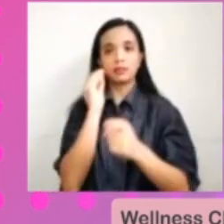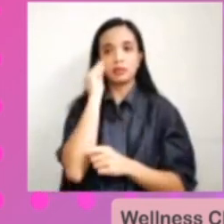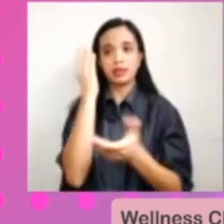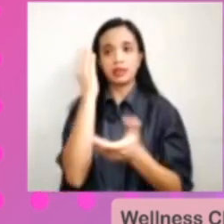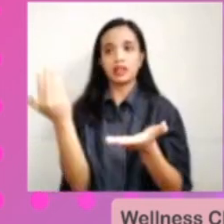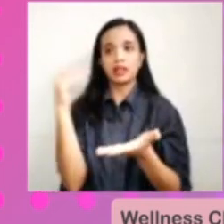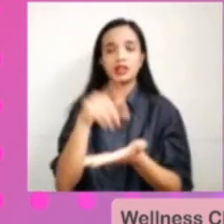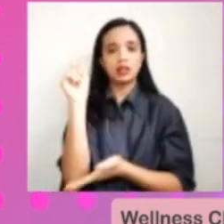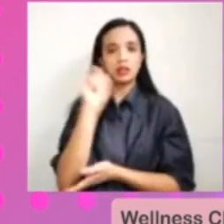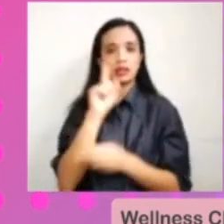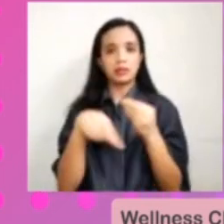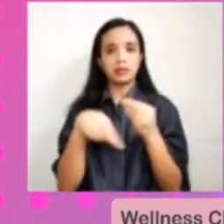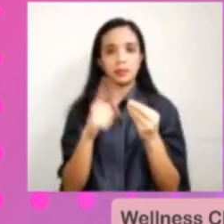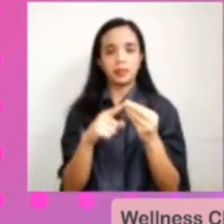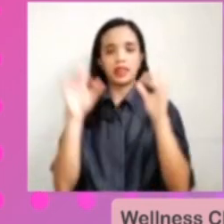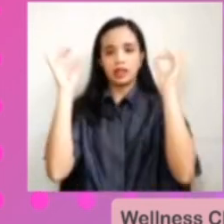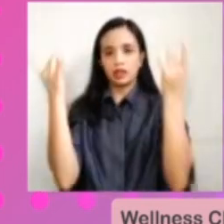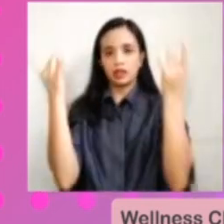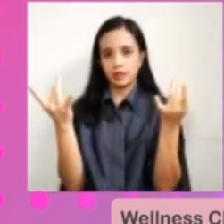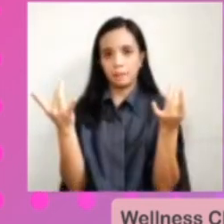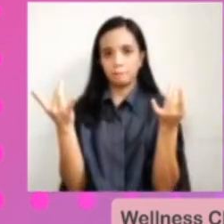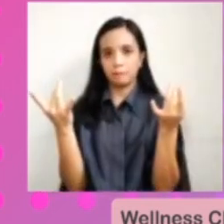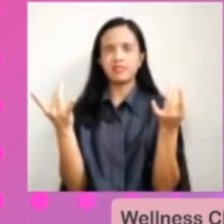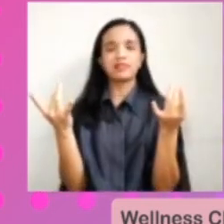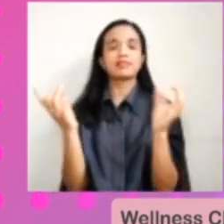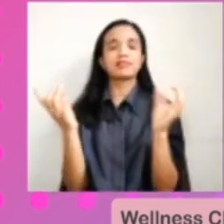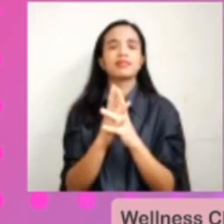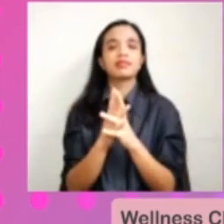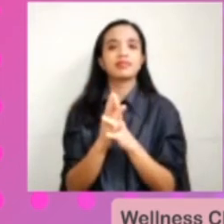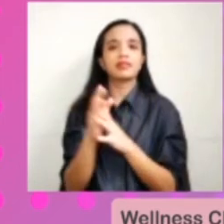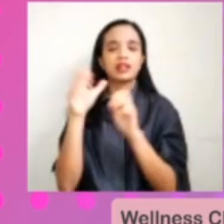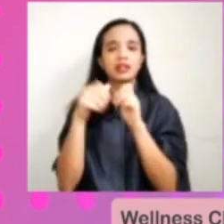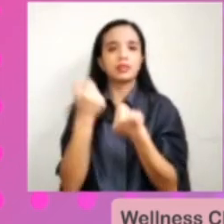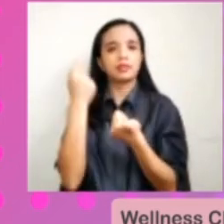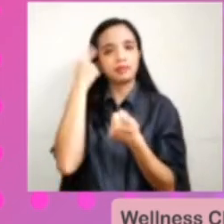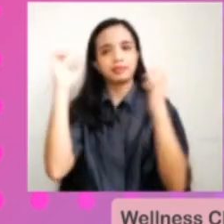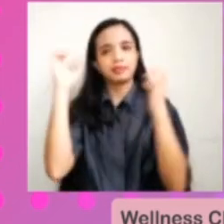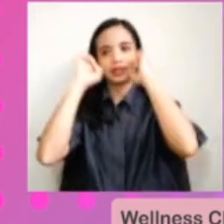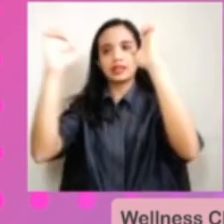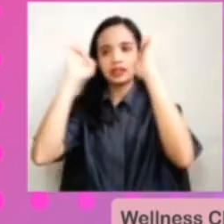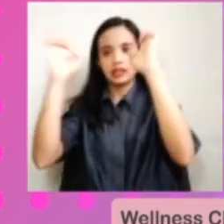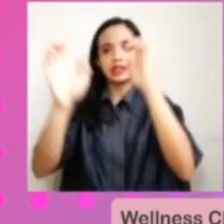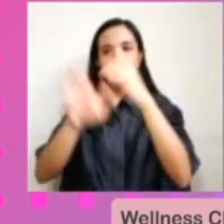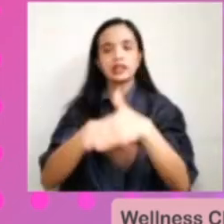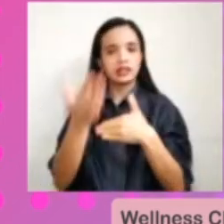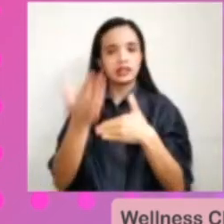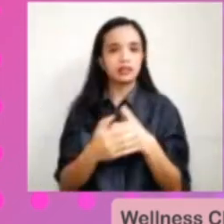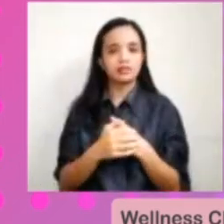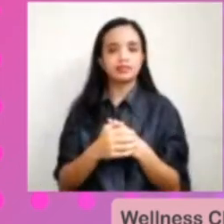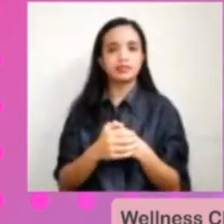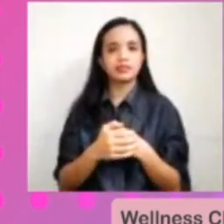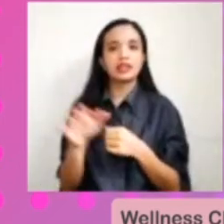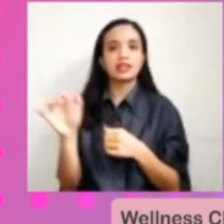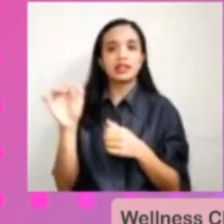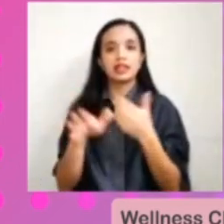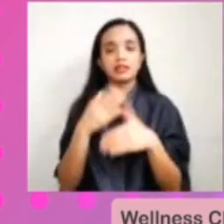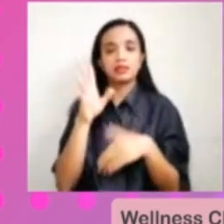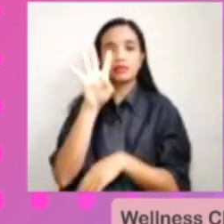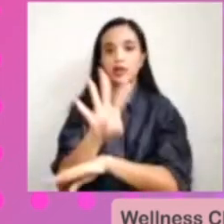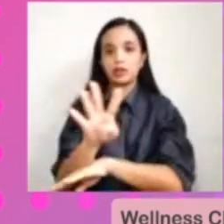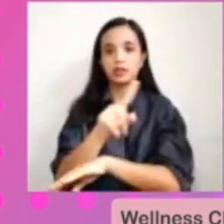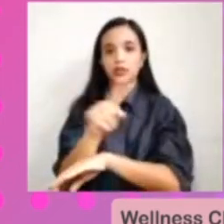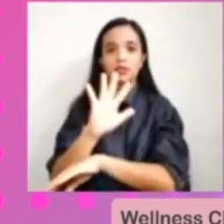Ma'am Yeng, and of course, sa ating Filipino Sign Language interpreter for today, Miss Amy, Miss Alec Del Rosario, and sa lahat